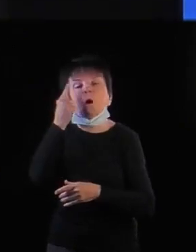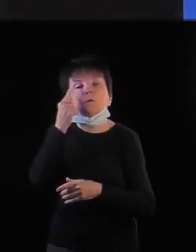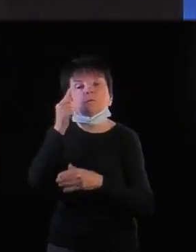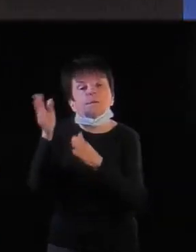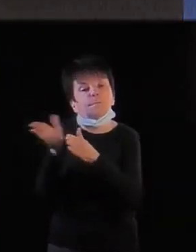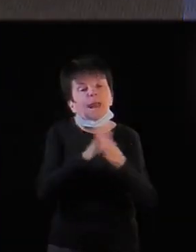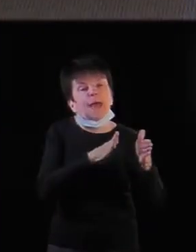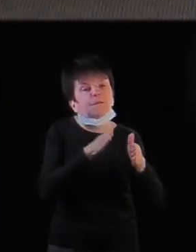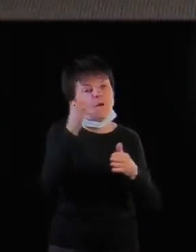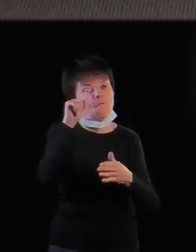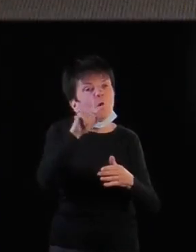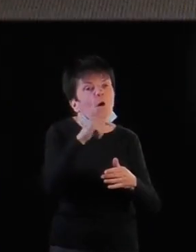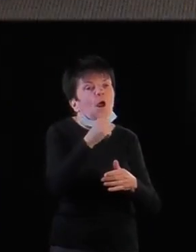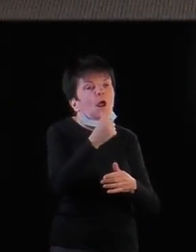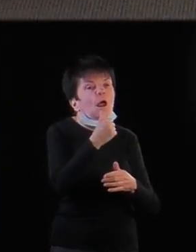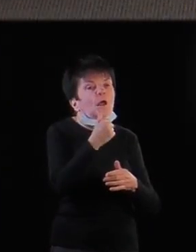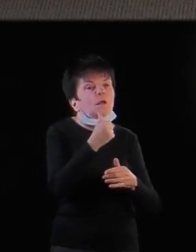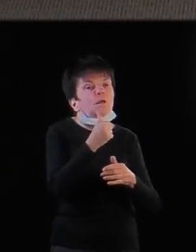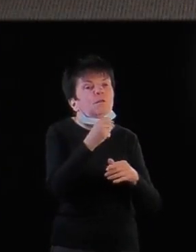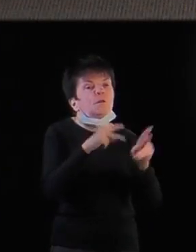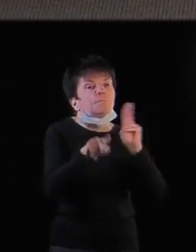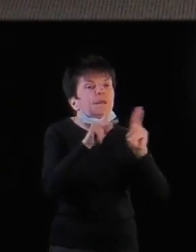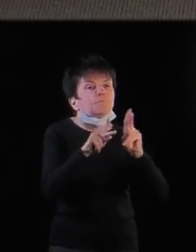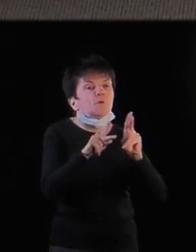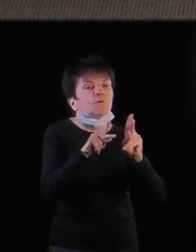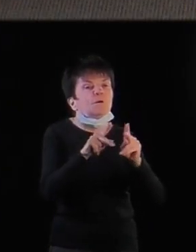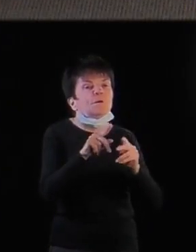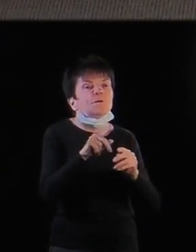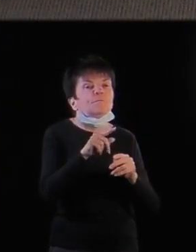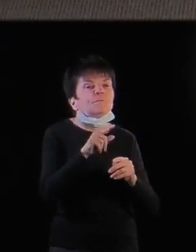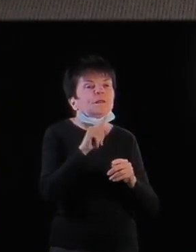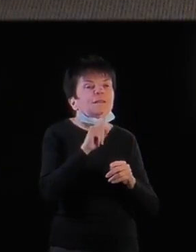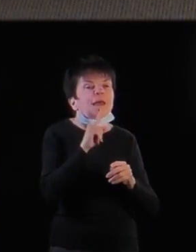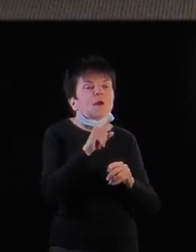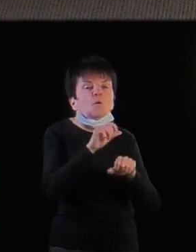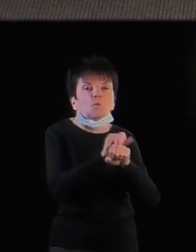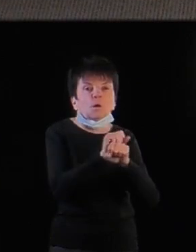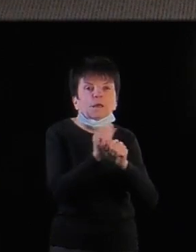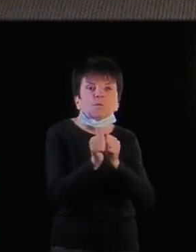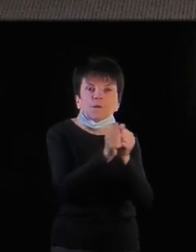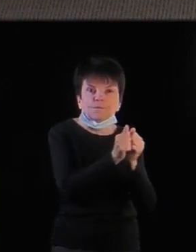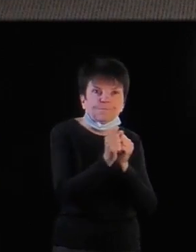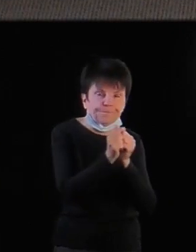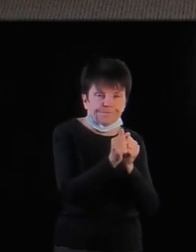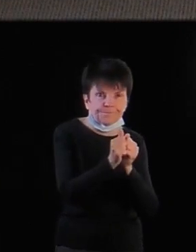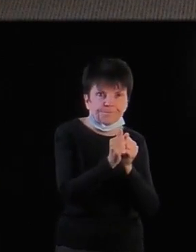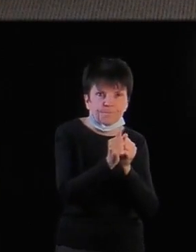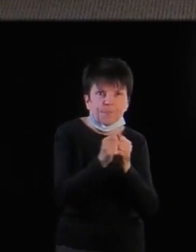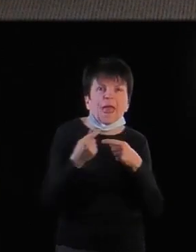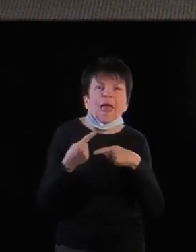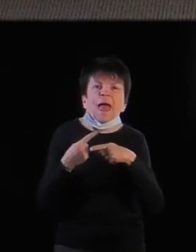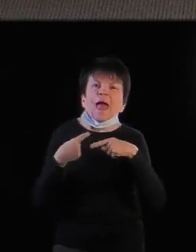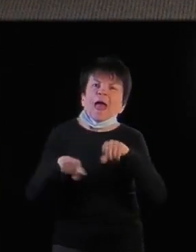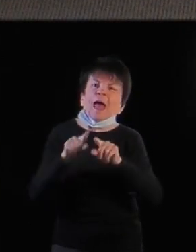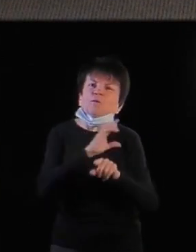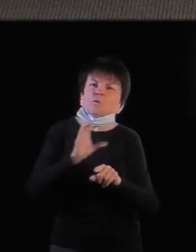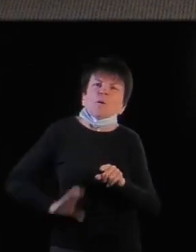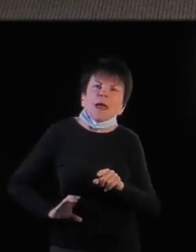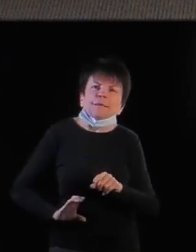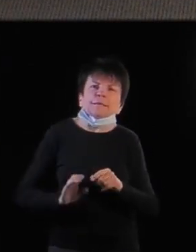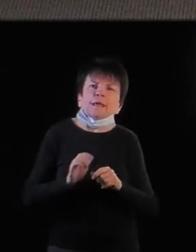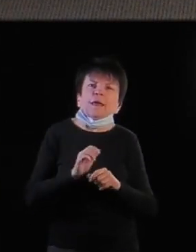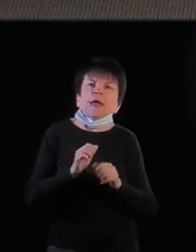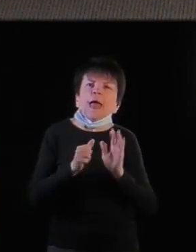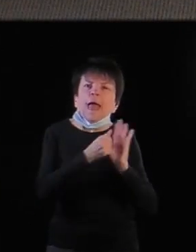sent. And so as Christ's ambassadors, we are being sent, we are being called to